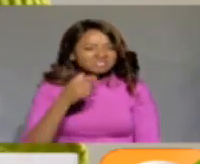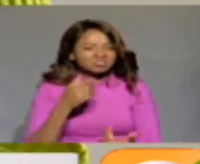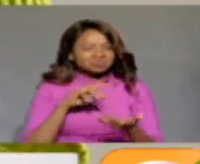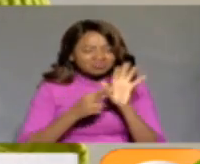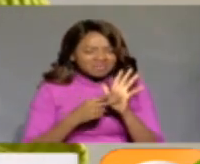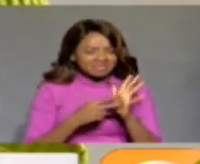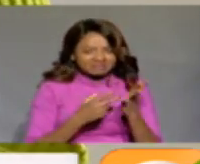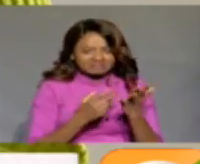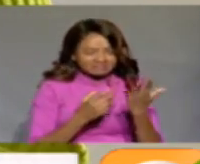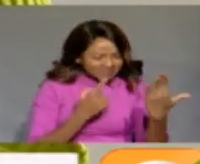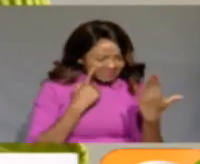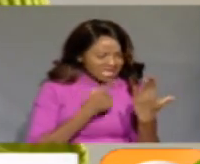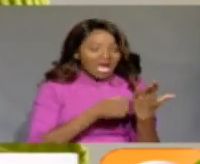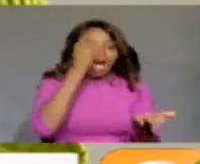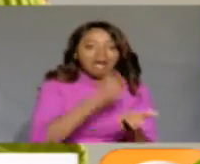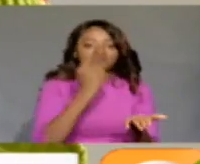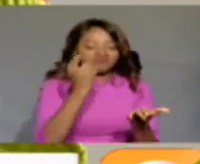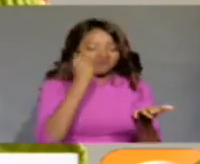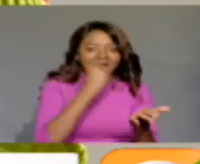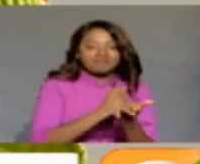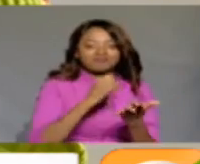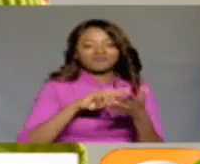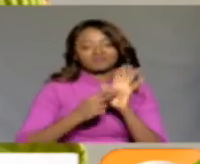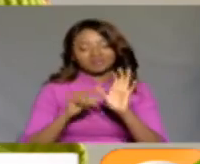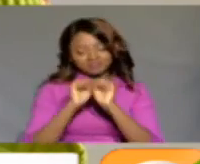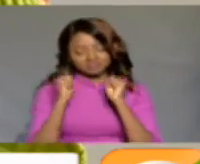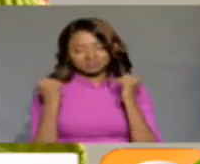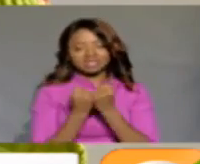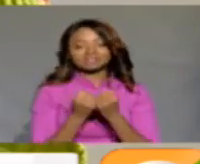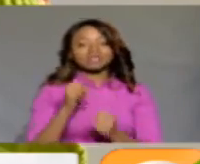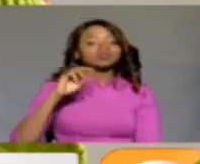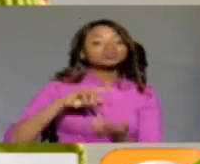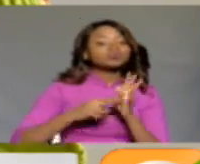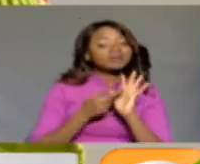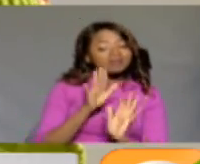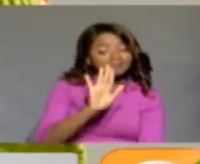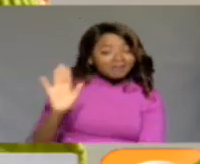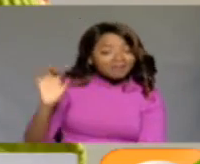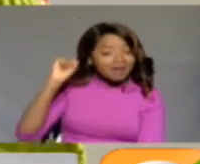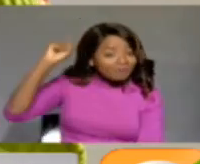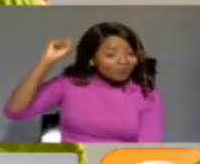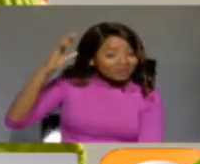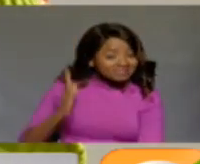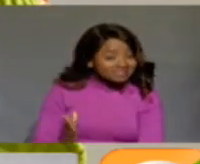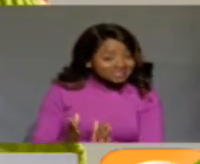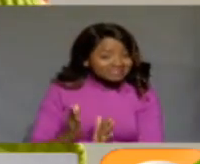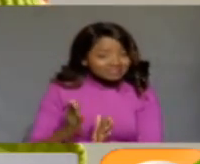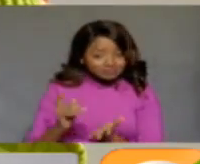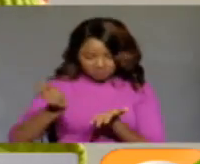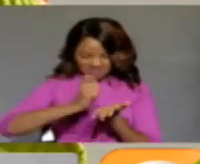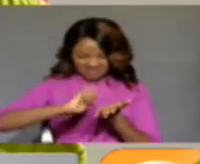to scratch, our society is in the mess it is. Okay. The politicians have got no signatures